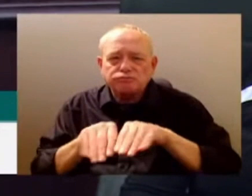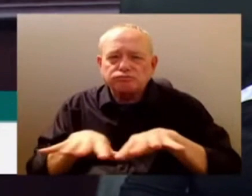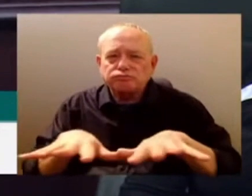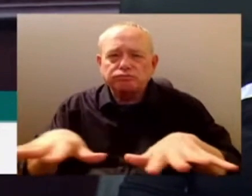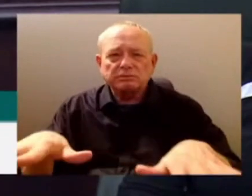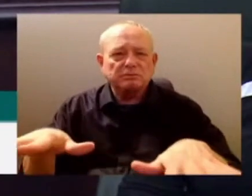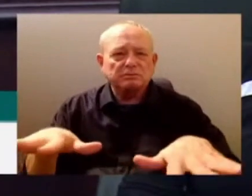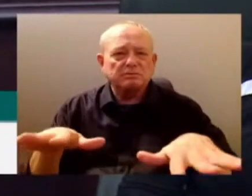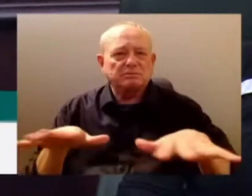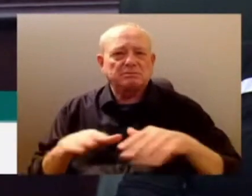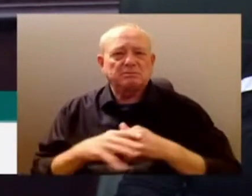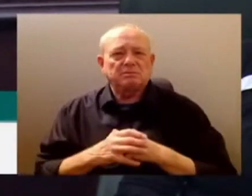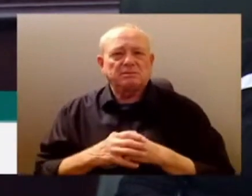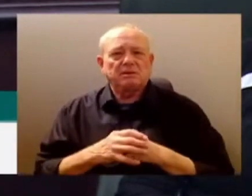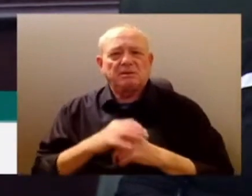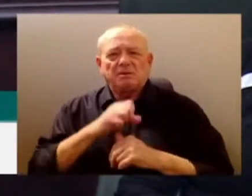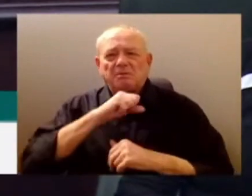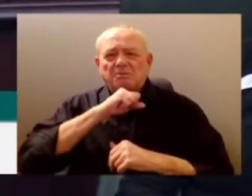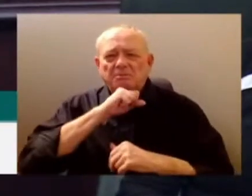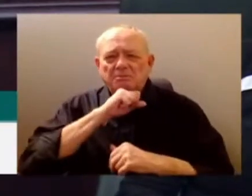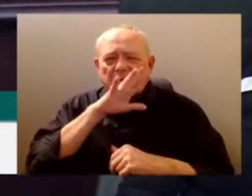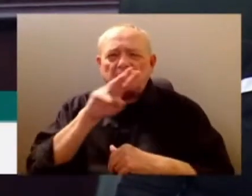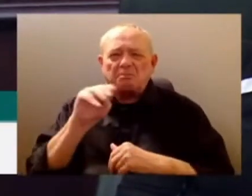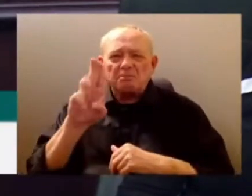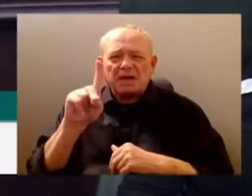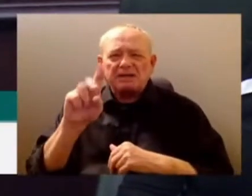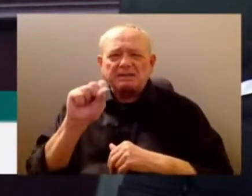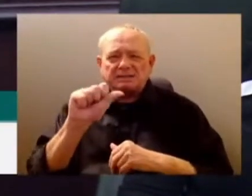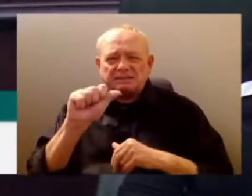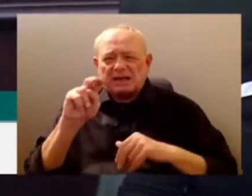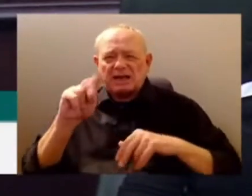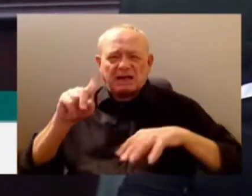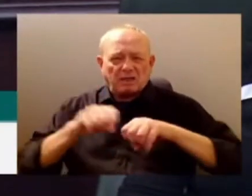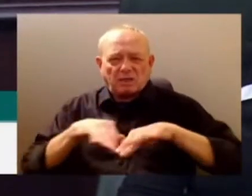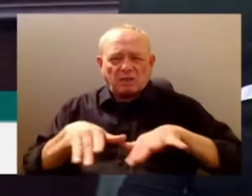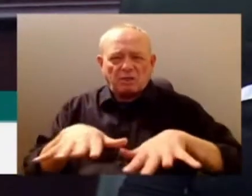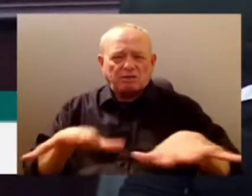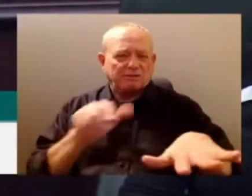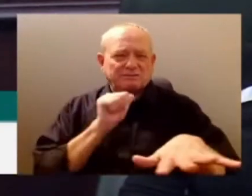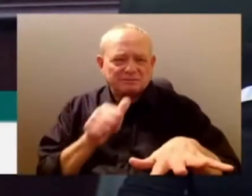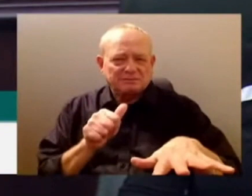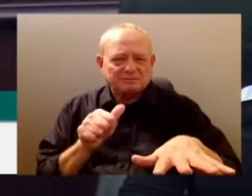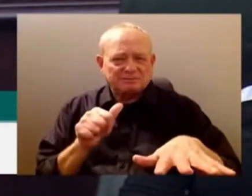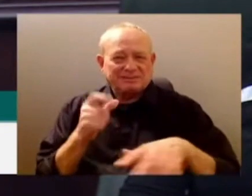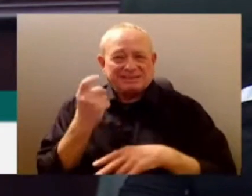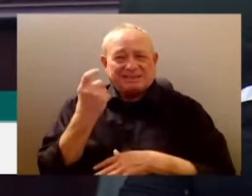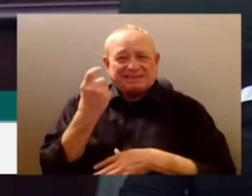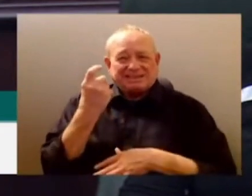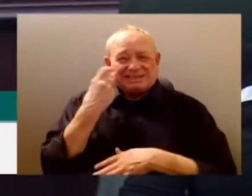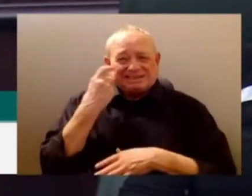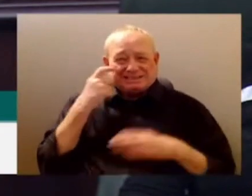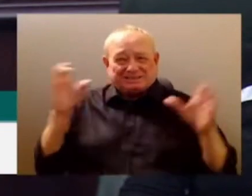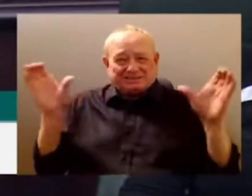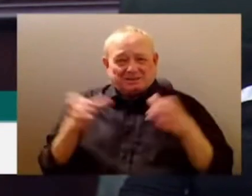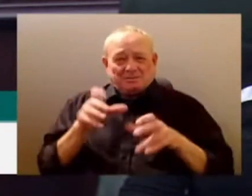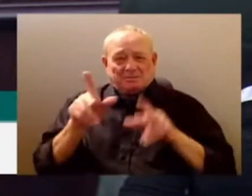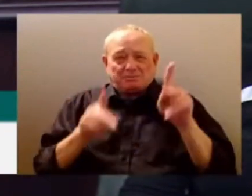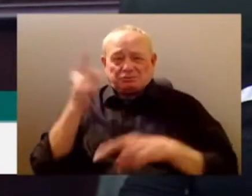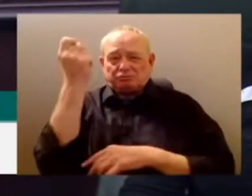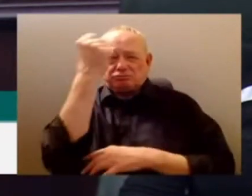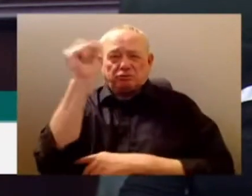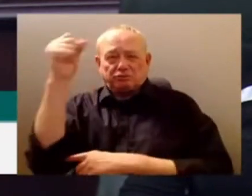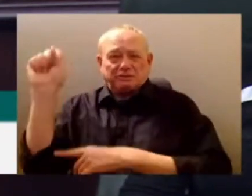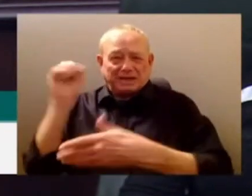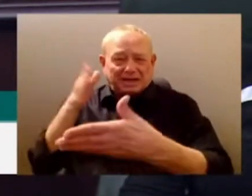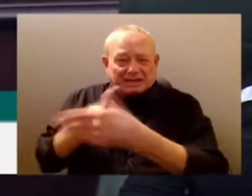gathered at this logging site this past weekend demanding a pause to logging, is the minister even listening? What is the minister going to